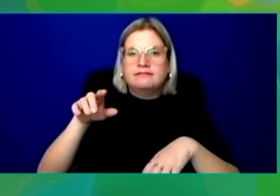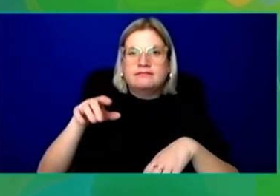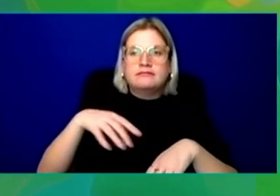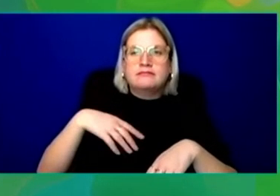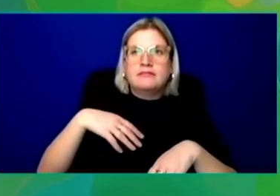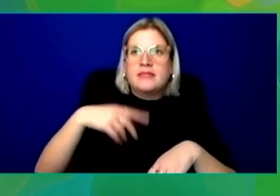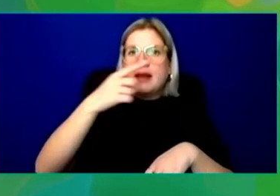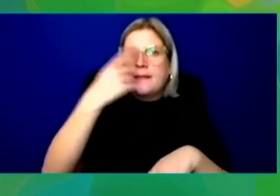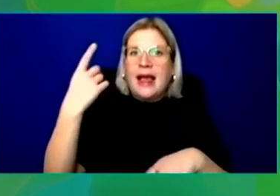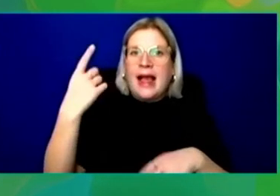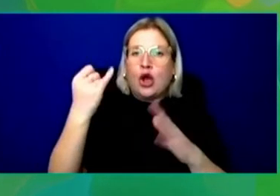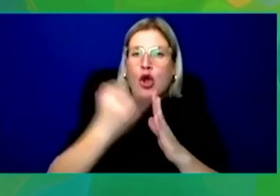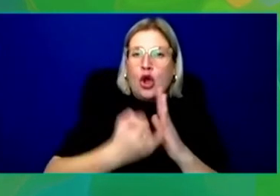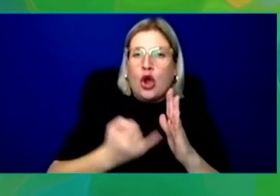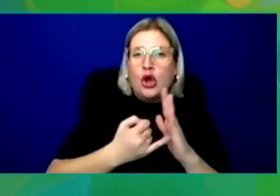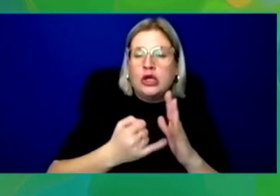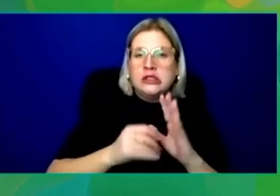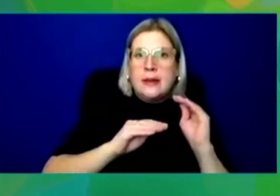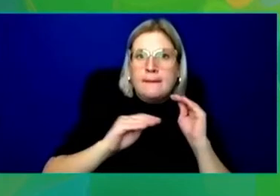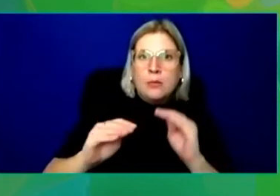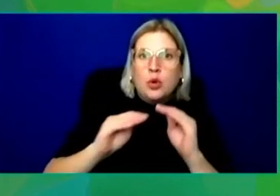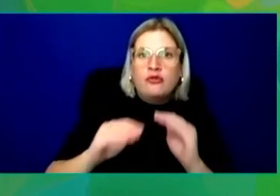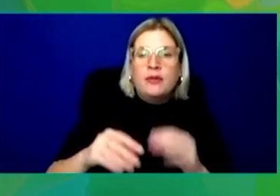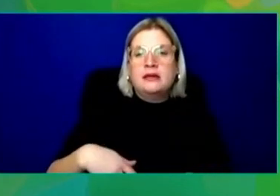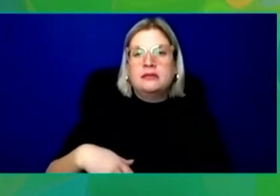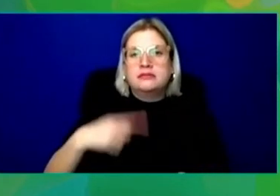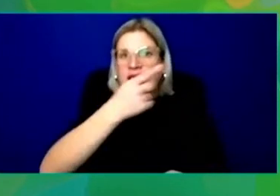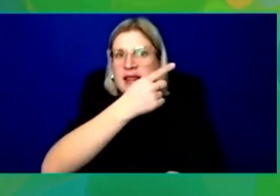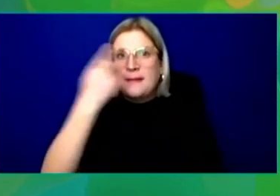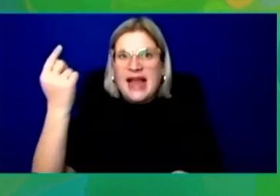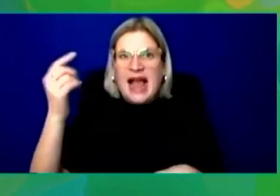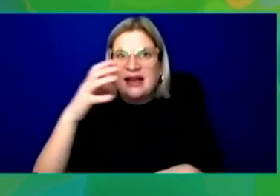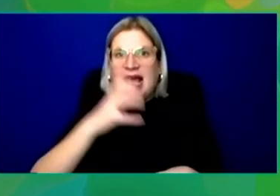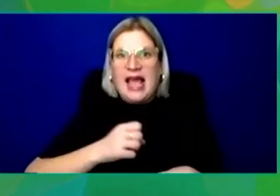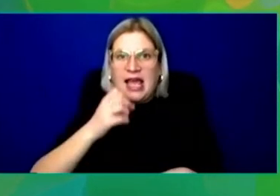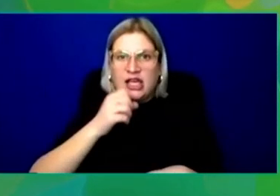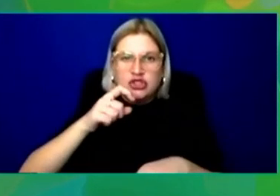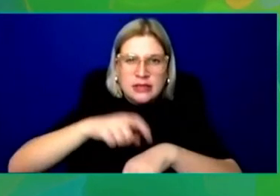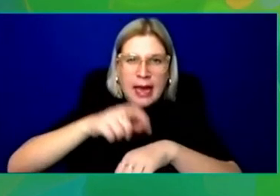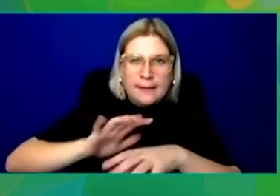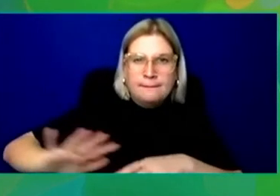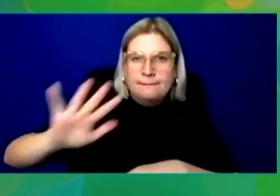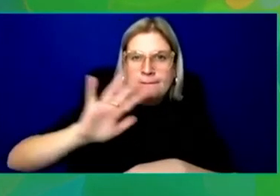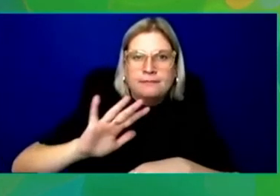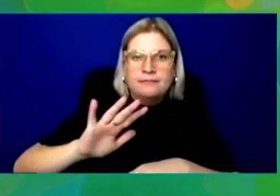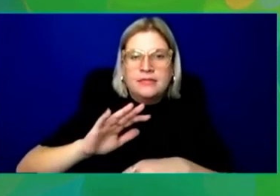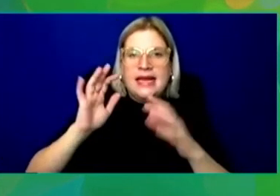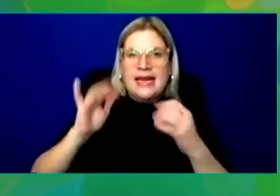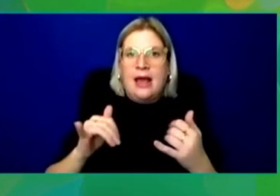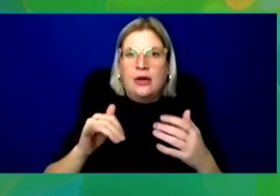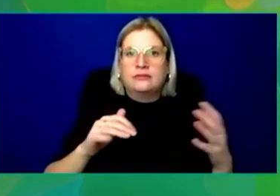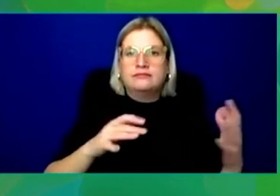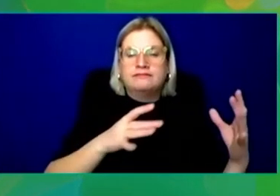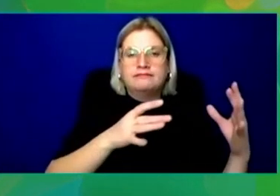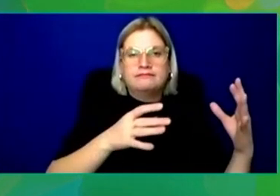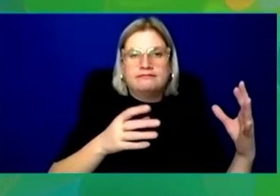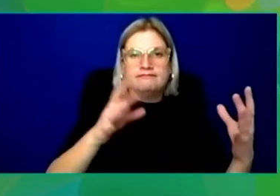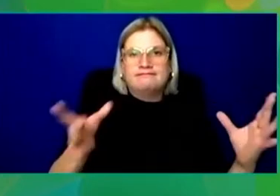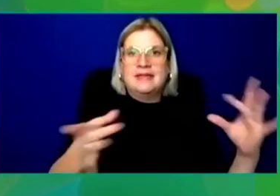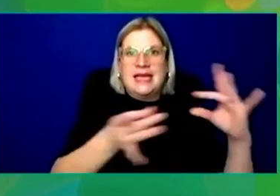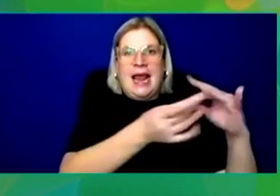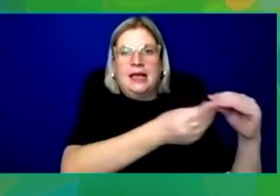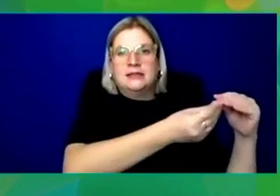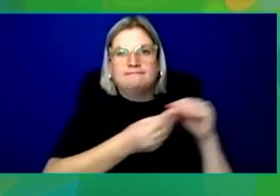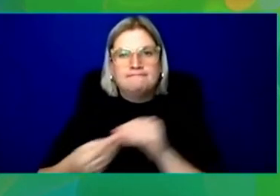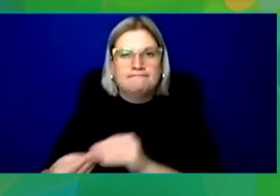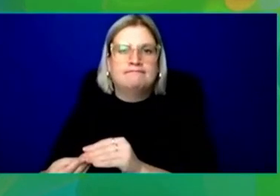movement, Afrofuturist thought, the Black age, and fuse it into like this new imprint, you know, and also too, we have a really,